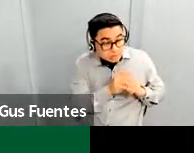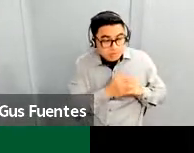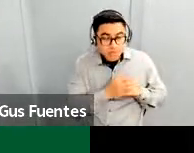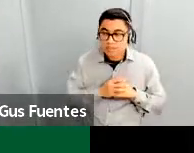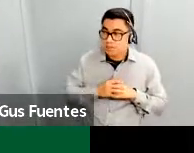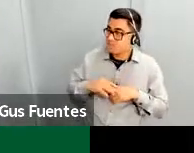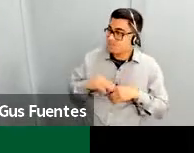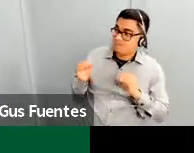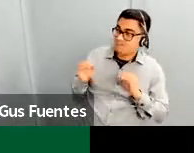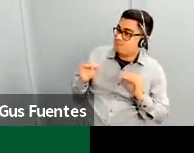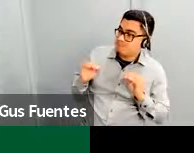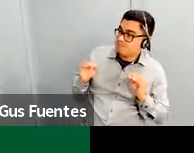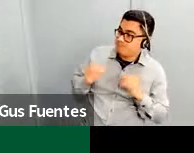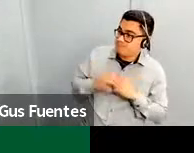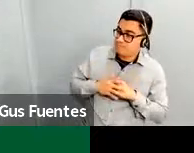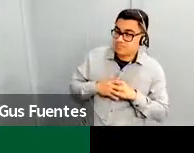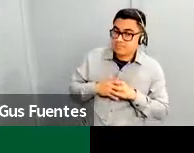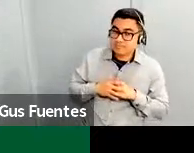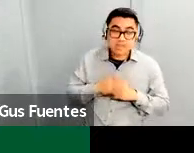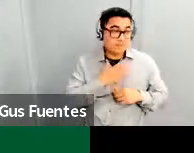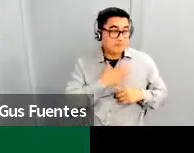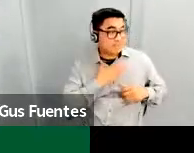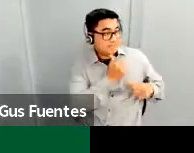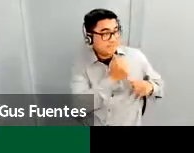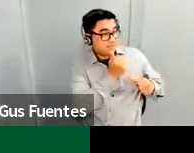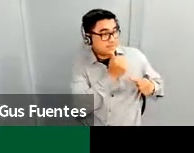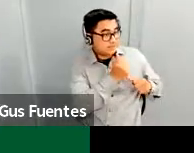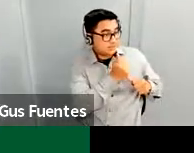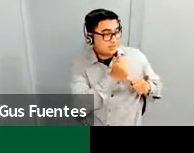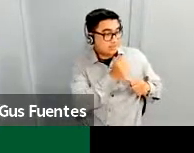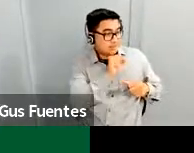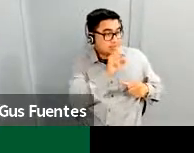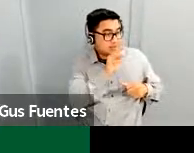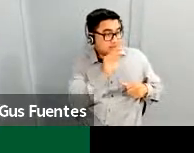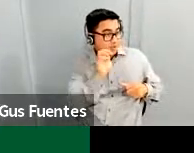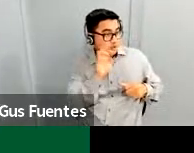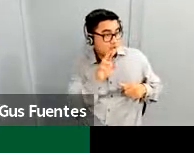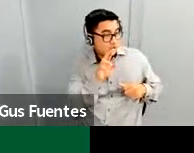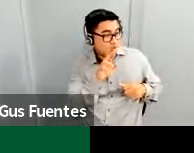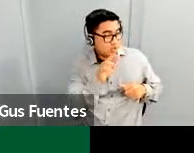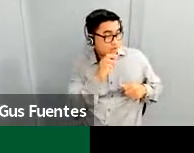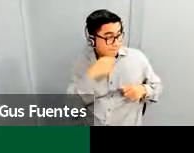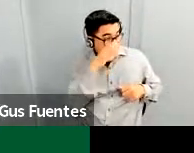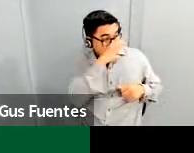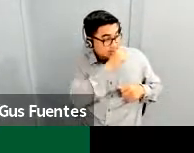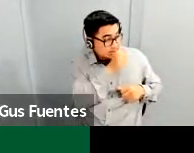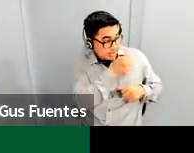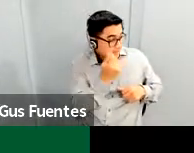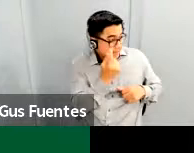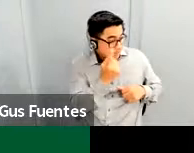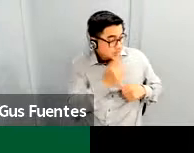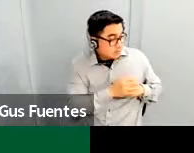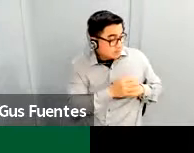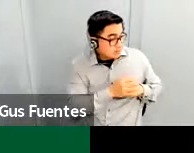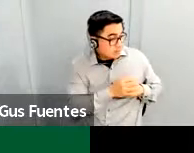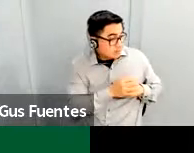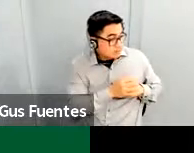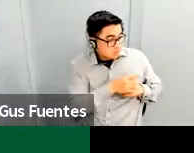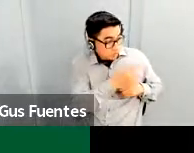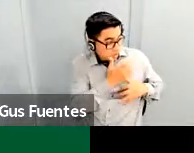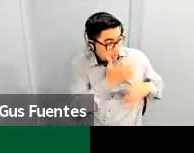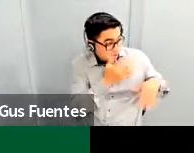Assistant Superintendent Summer, did you have anything to add? Did I miss anything? No, I think you covered it